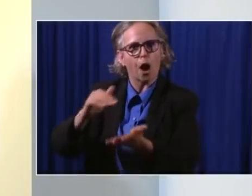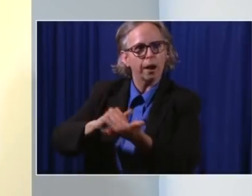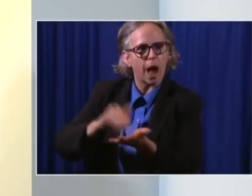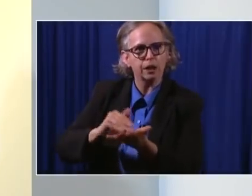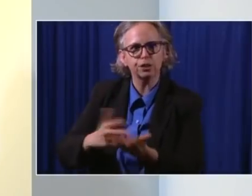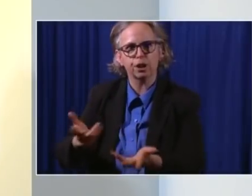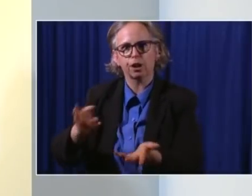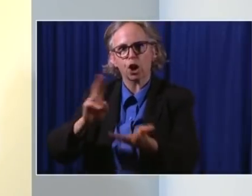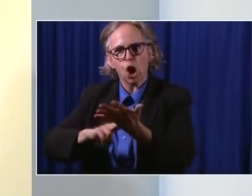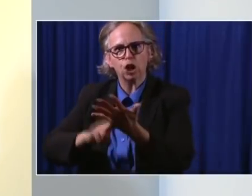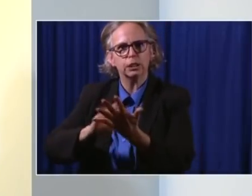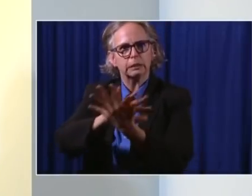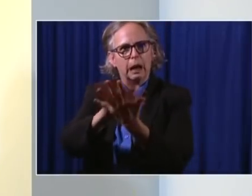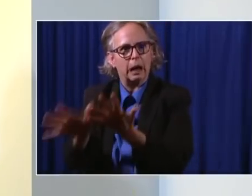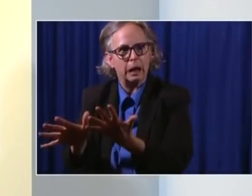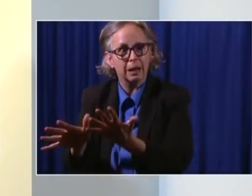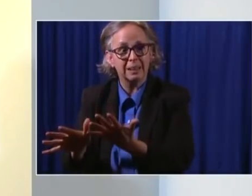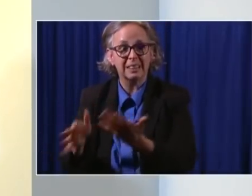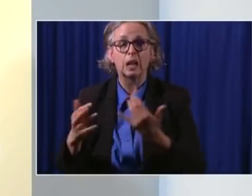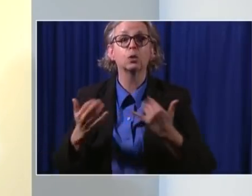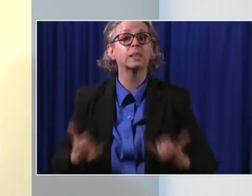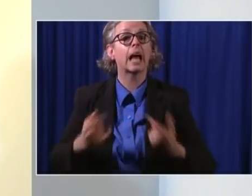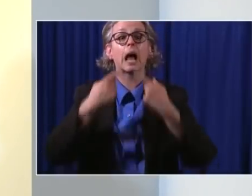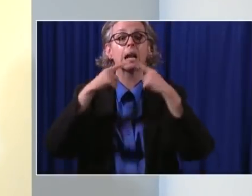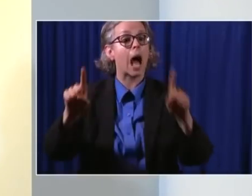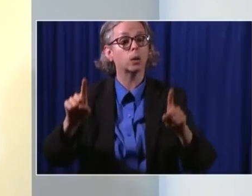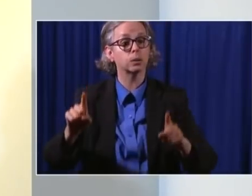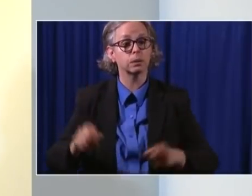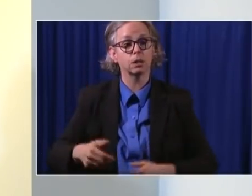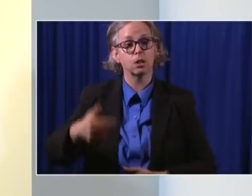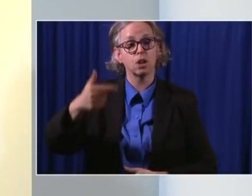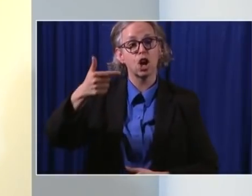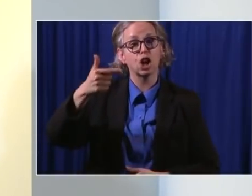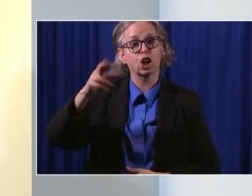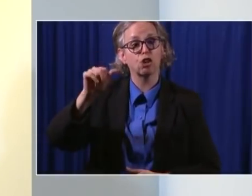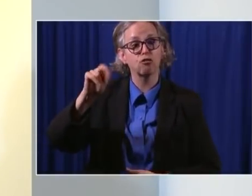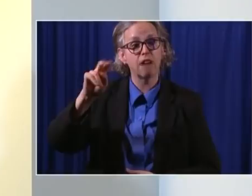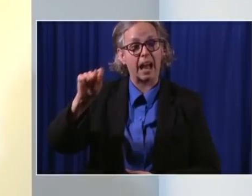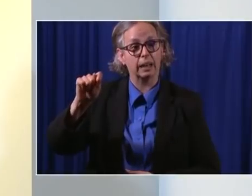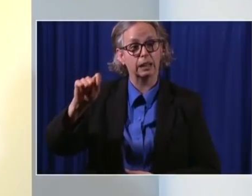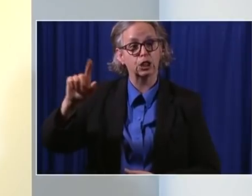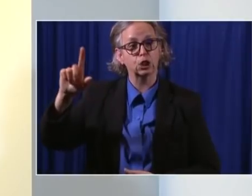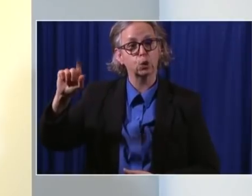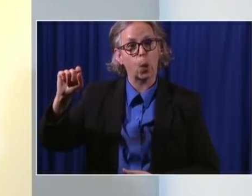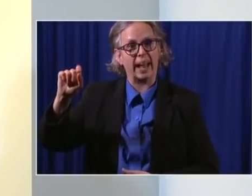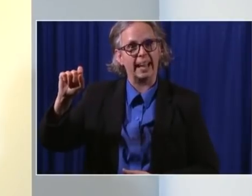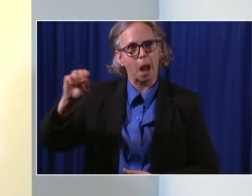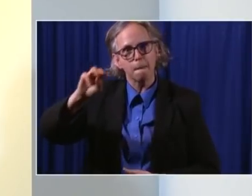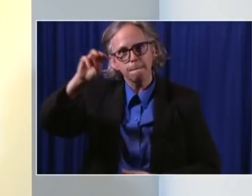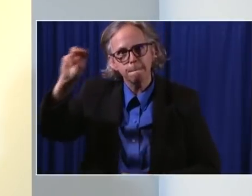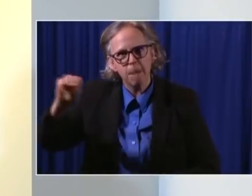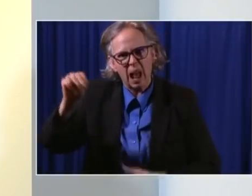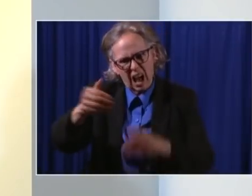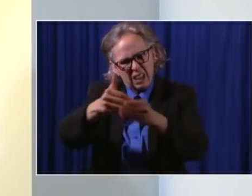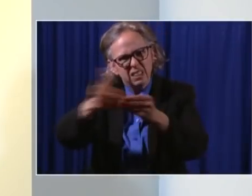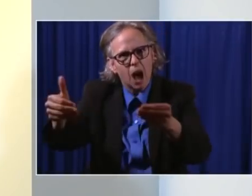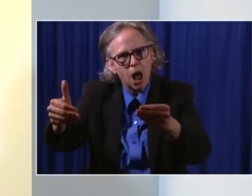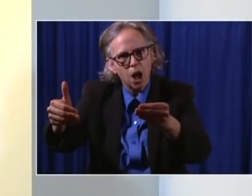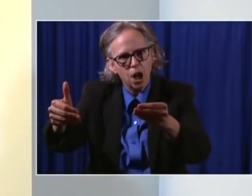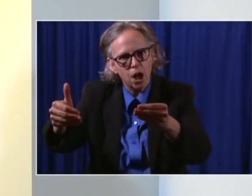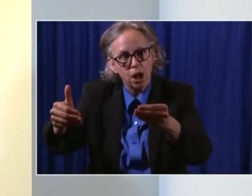we're announcing today a $20 million grant funding program through the Development Services Agency to help